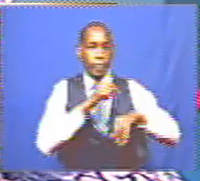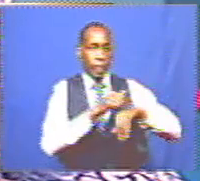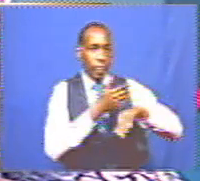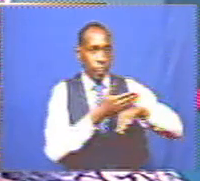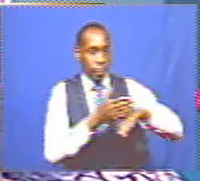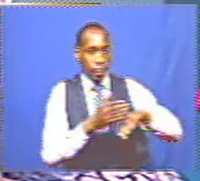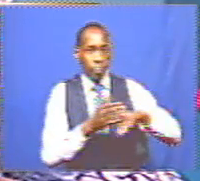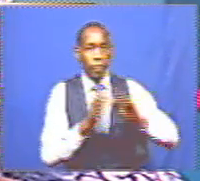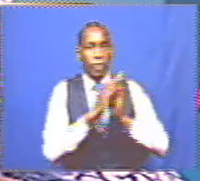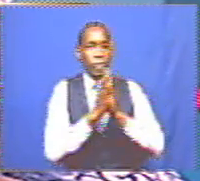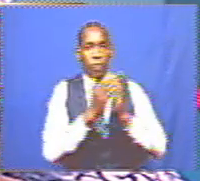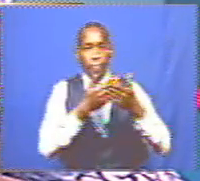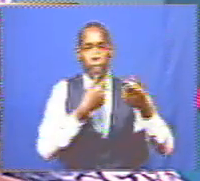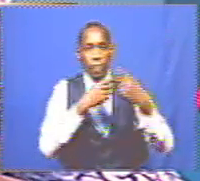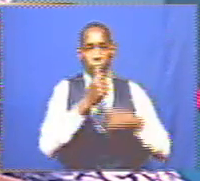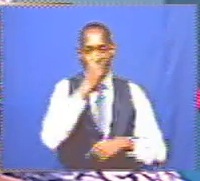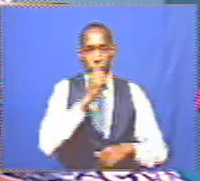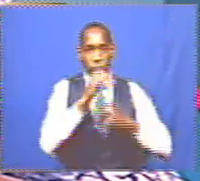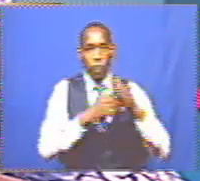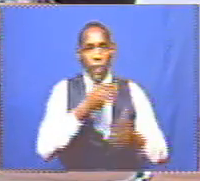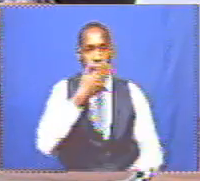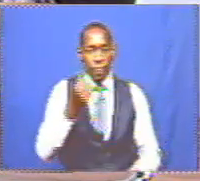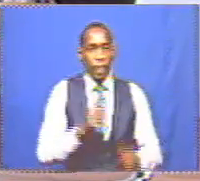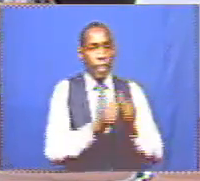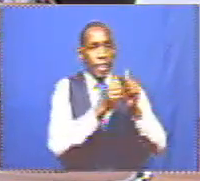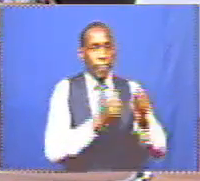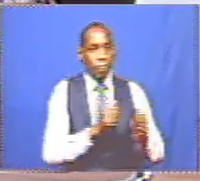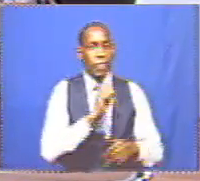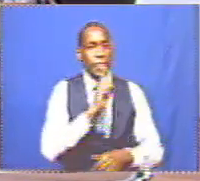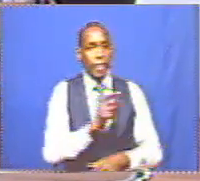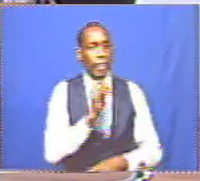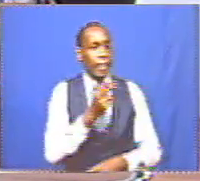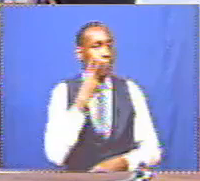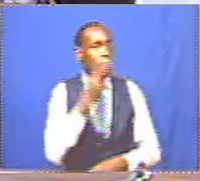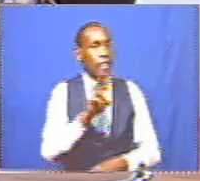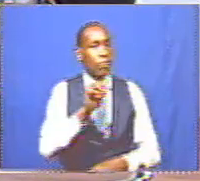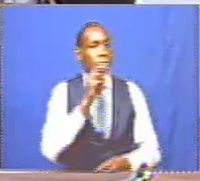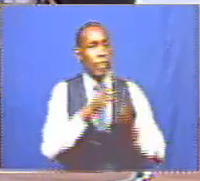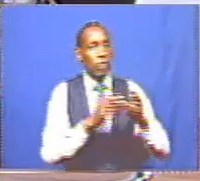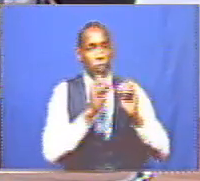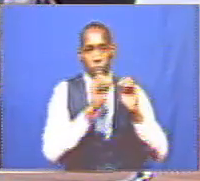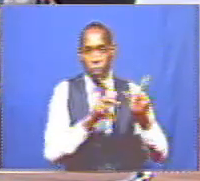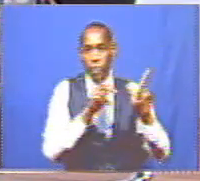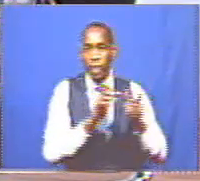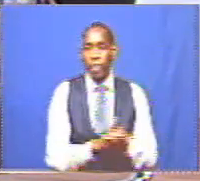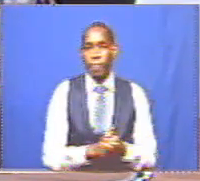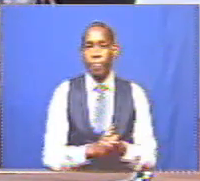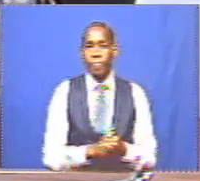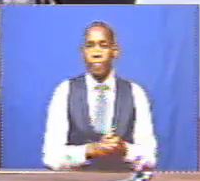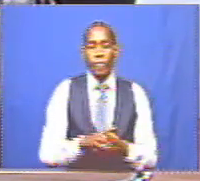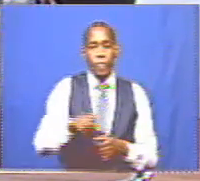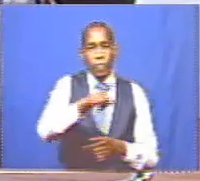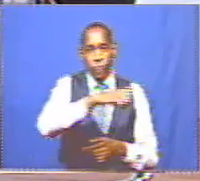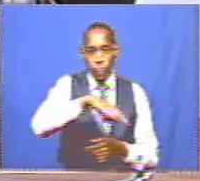Engine Behind Power, but we wish you all the best, though you've refused to tell us whether we'll see you in 2022. All right, we'll guess for ourselves, but we will